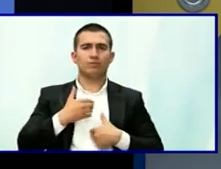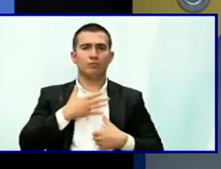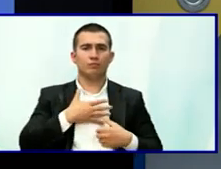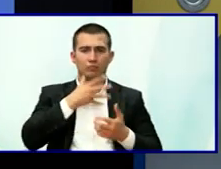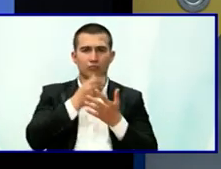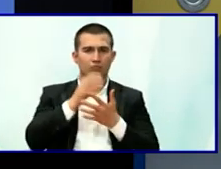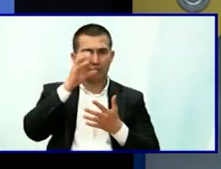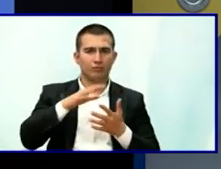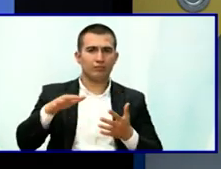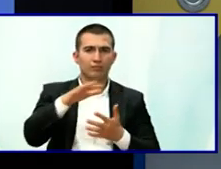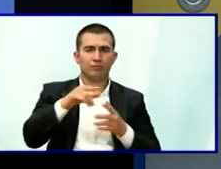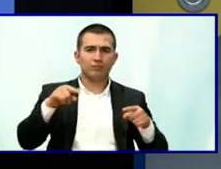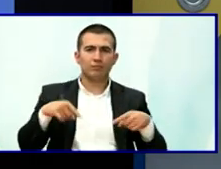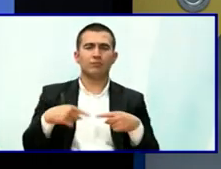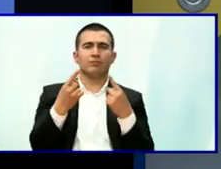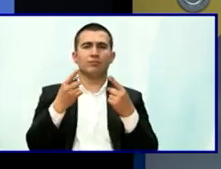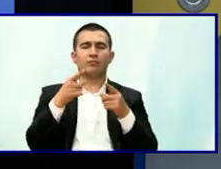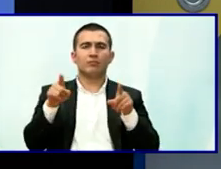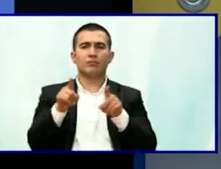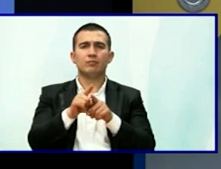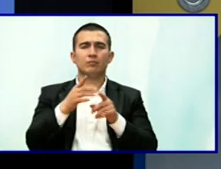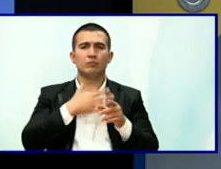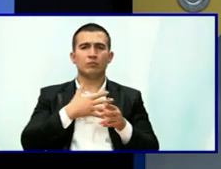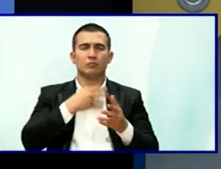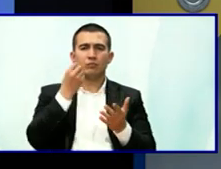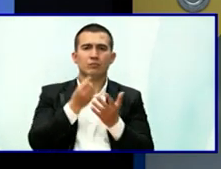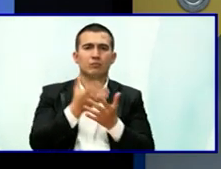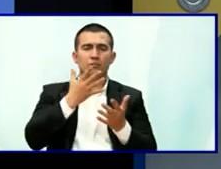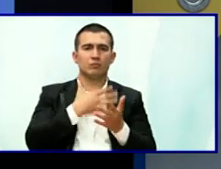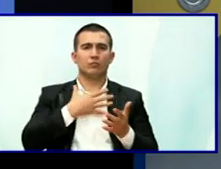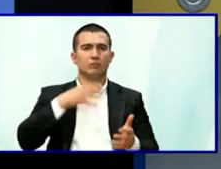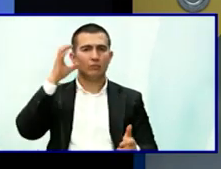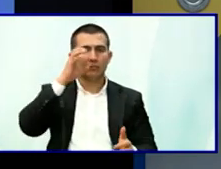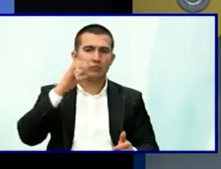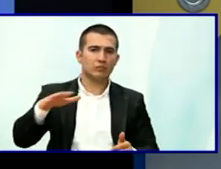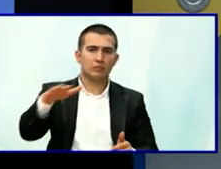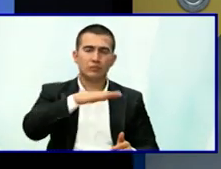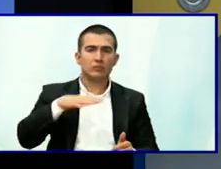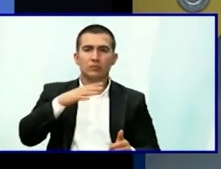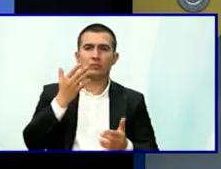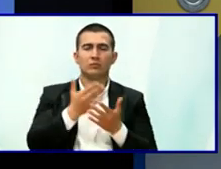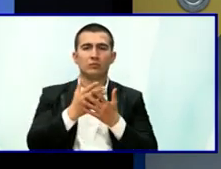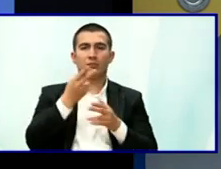beqiyos, bu yurt tengsiz, bu yurt bizning O'zbekistondir. Bu asar